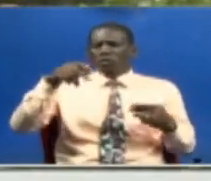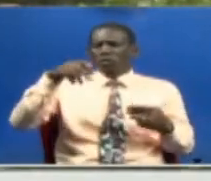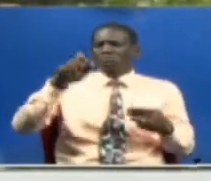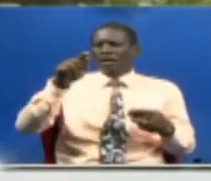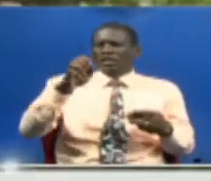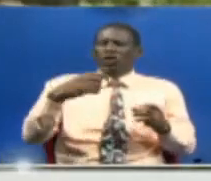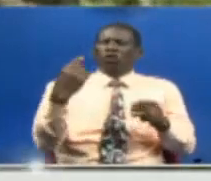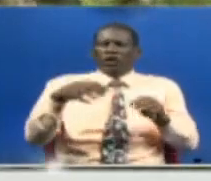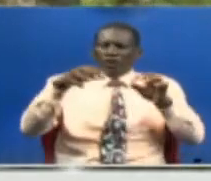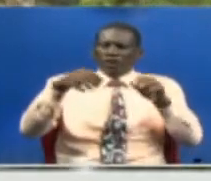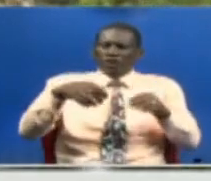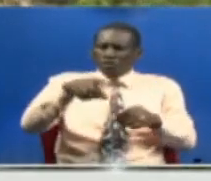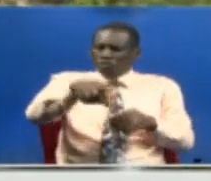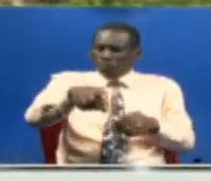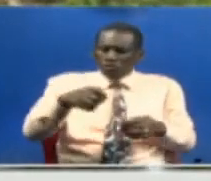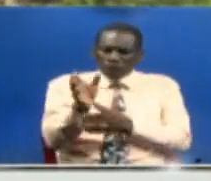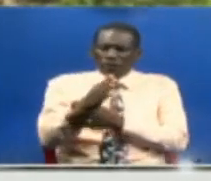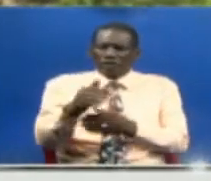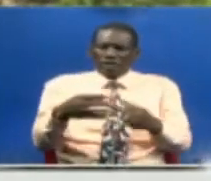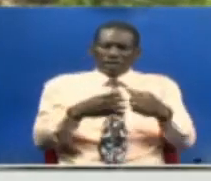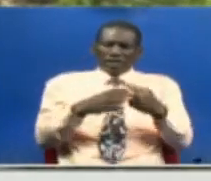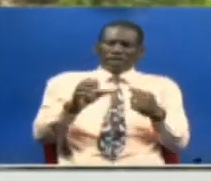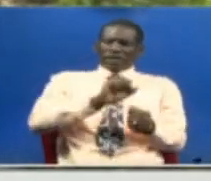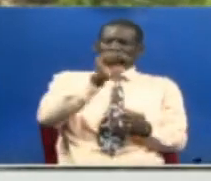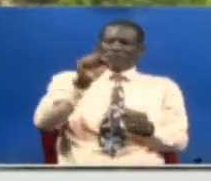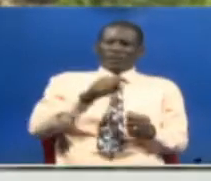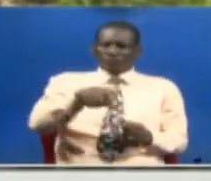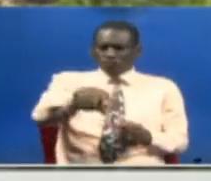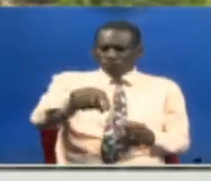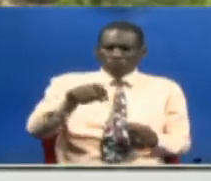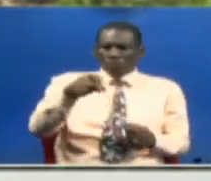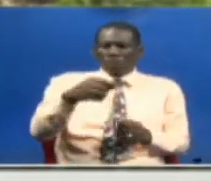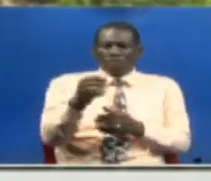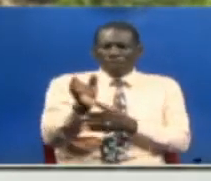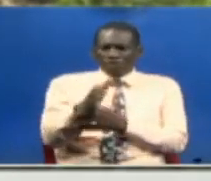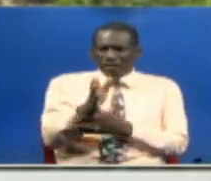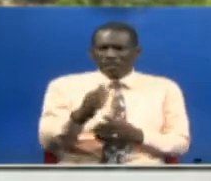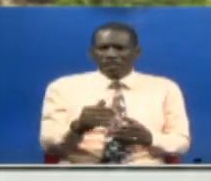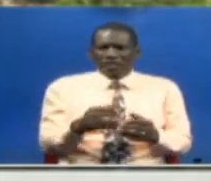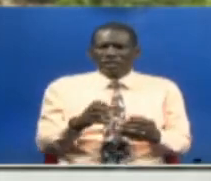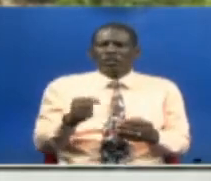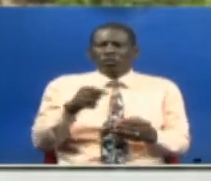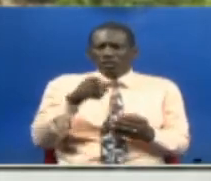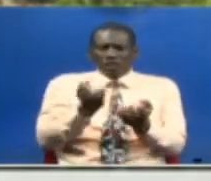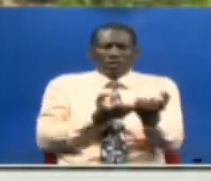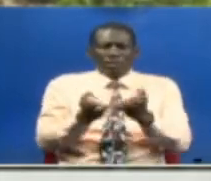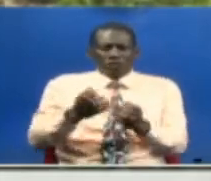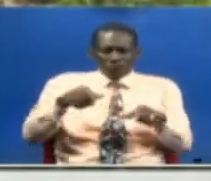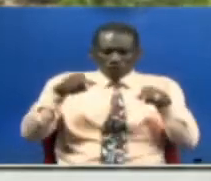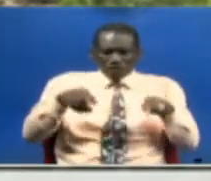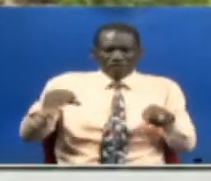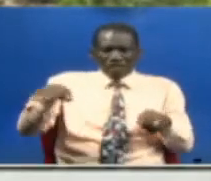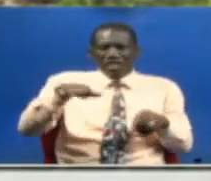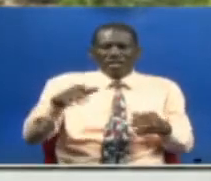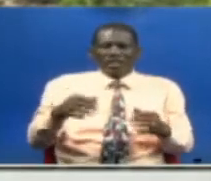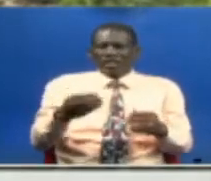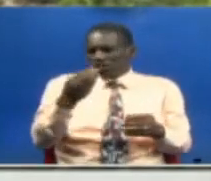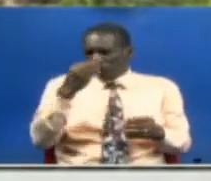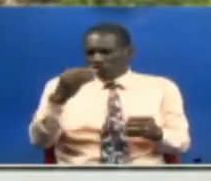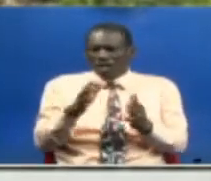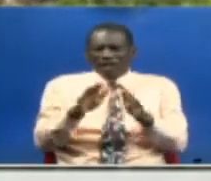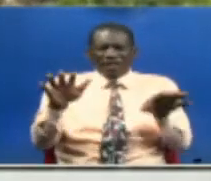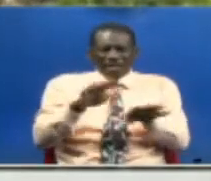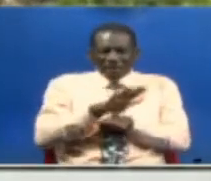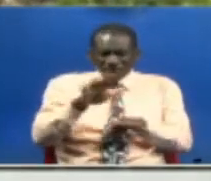Kwa sababu 90% ni wavuvi. Na wavuvi imekuwa ni kama kwetu ndio biashara, ndio chakula, ndio kila